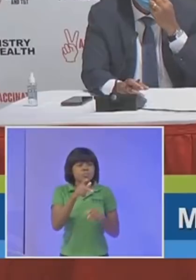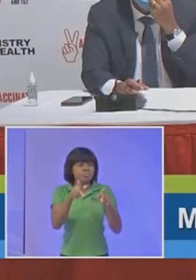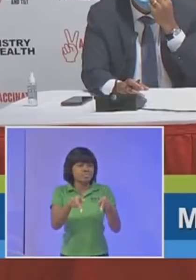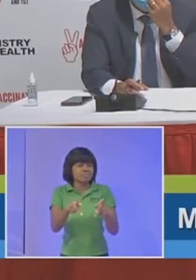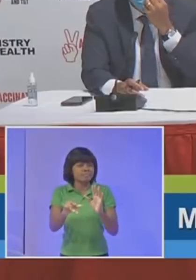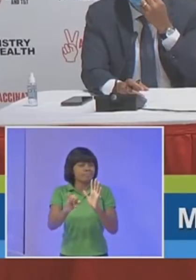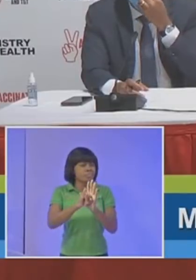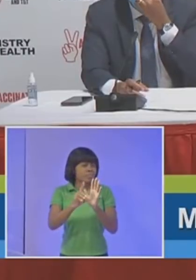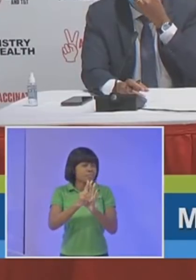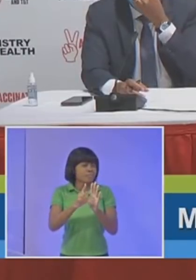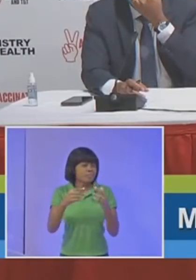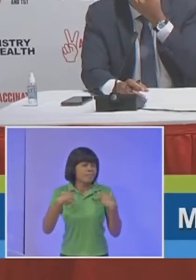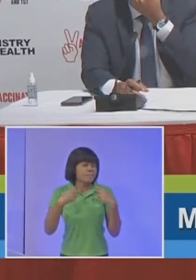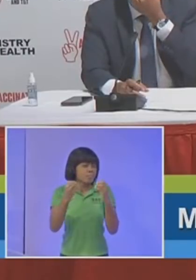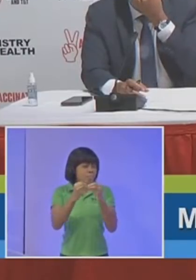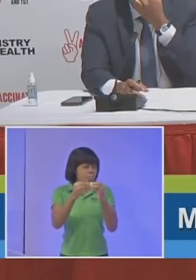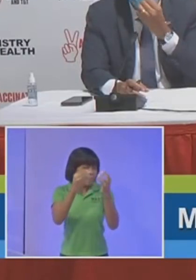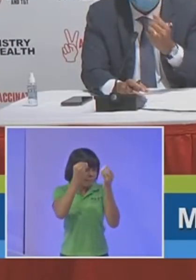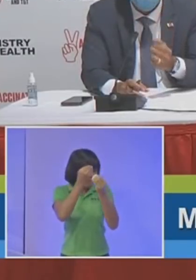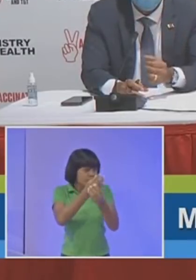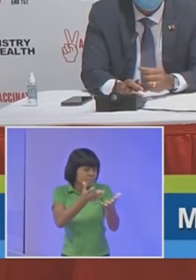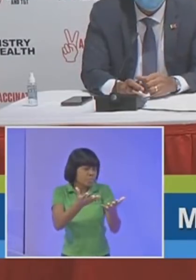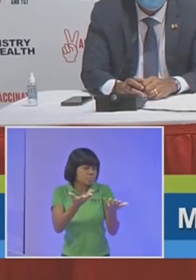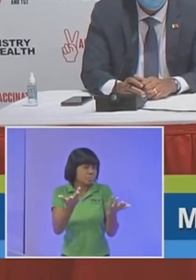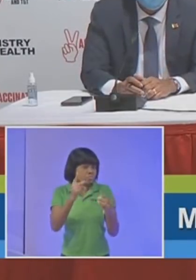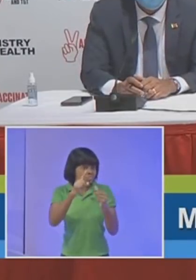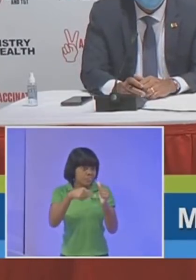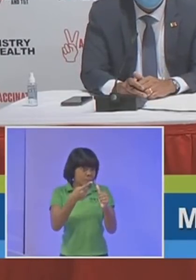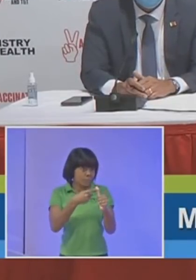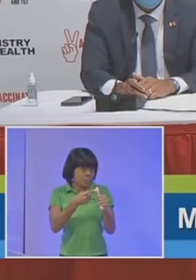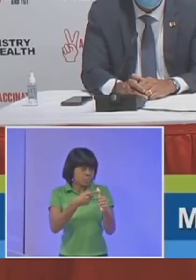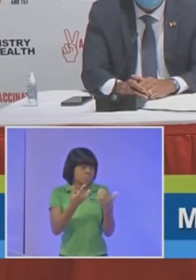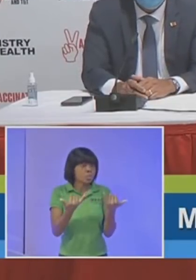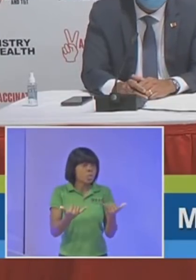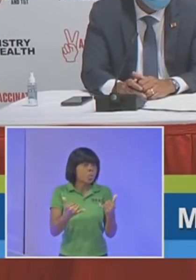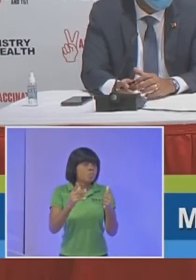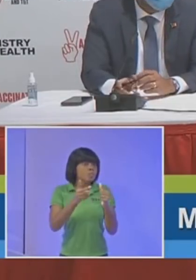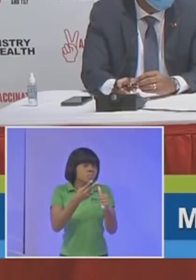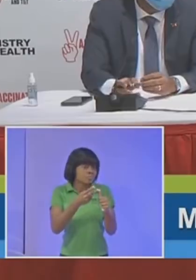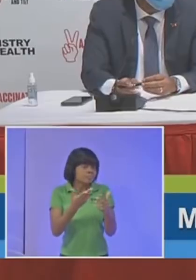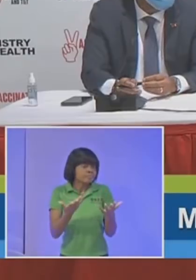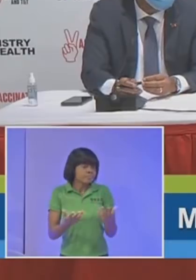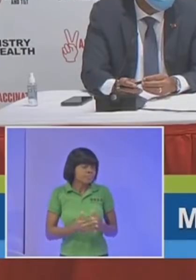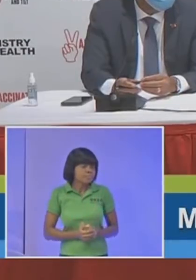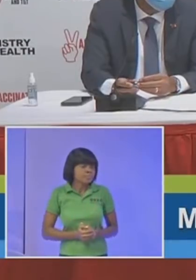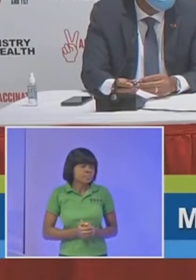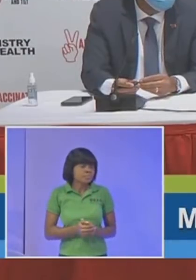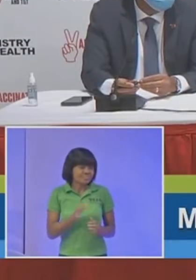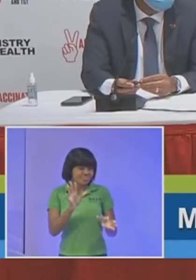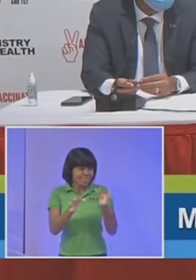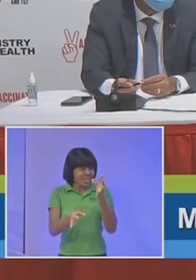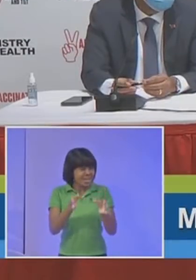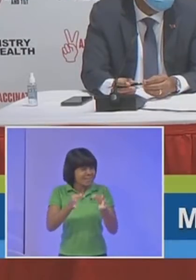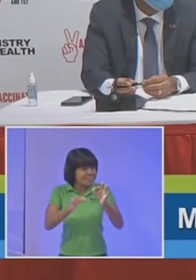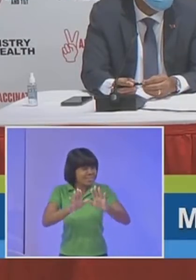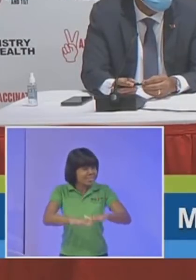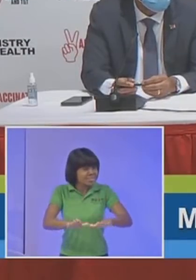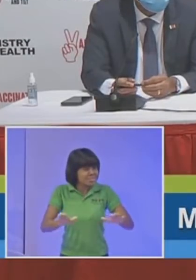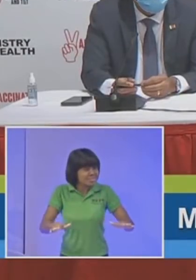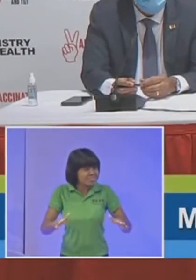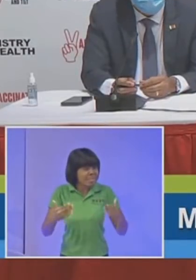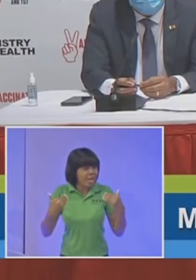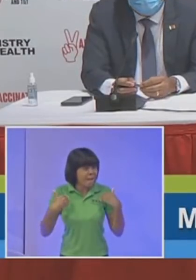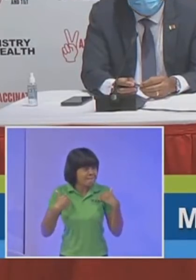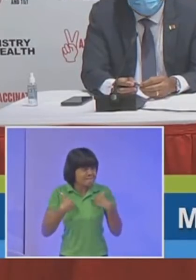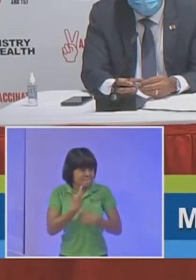example, if the those children, for example, are unvaccinated, but they are vaccinated,